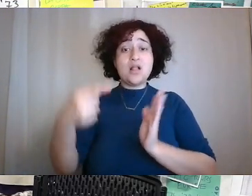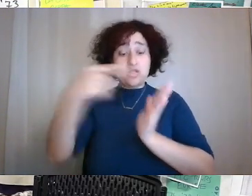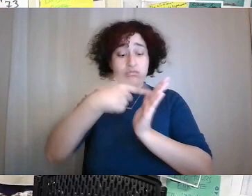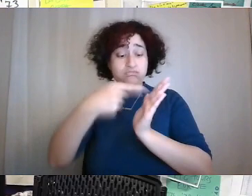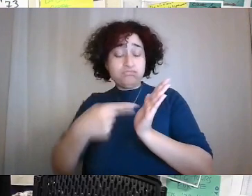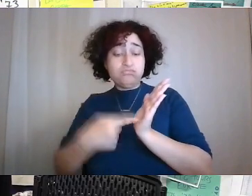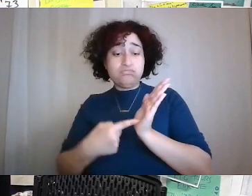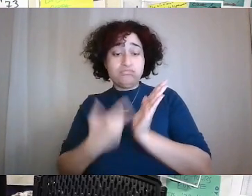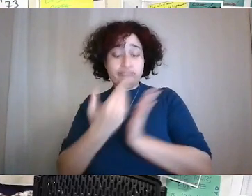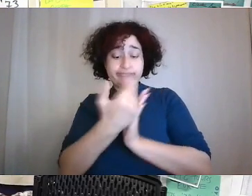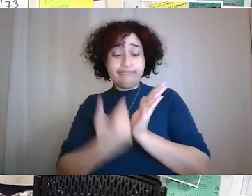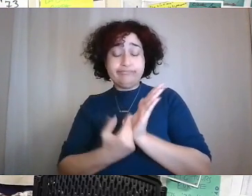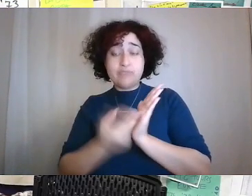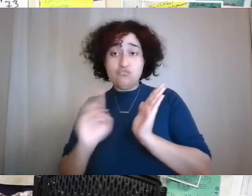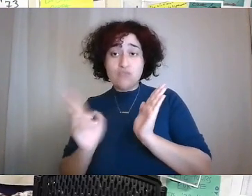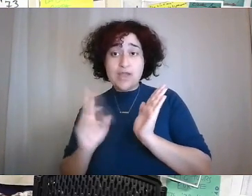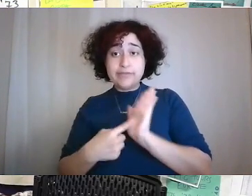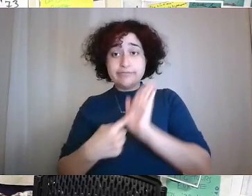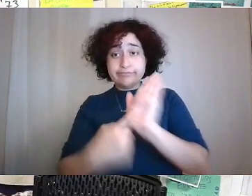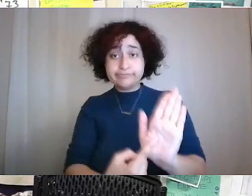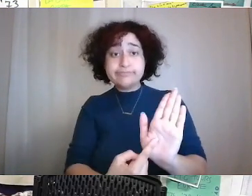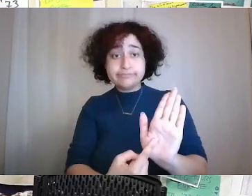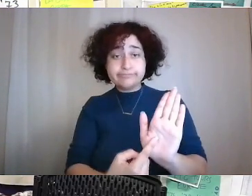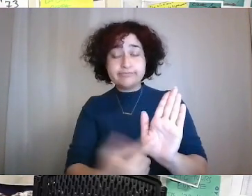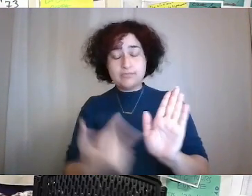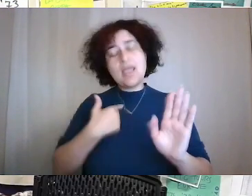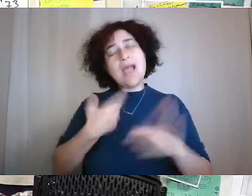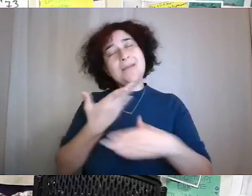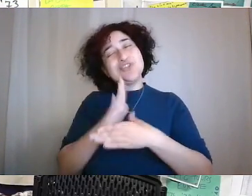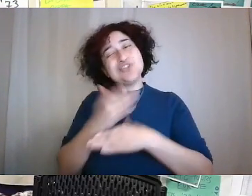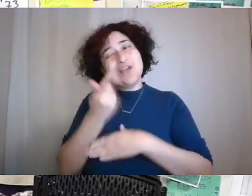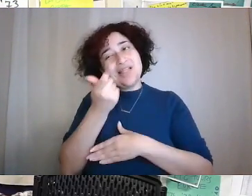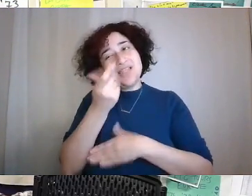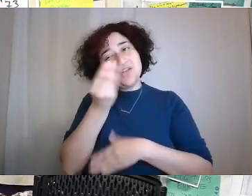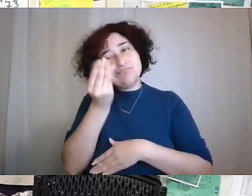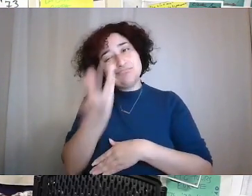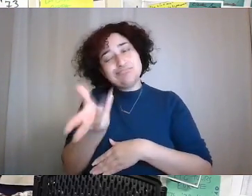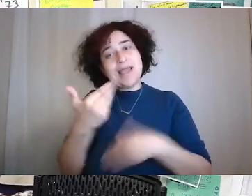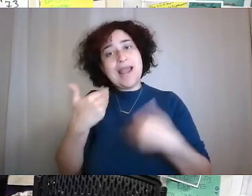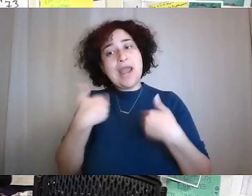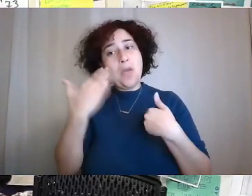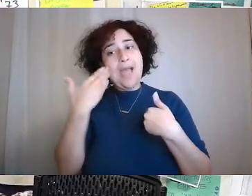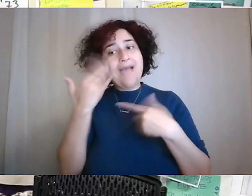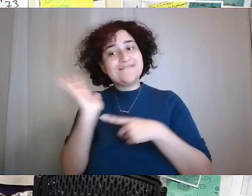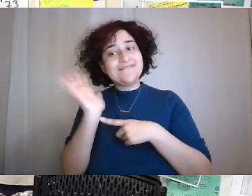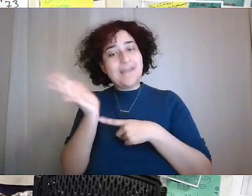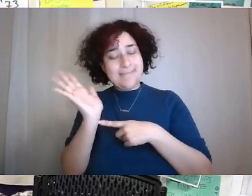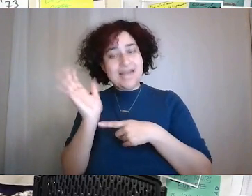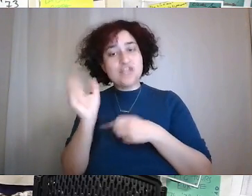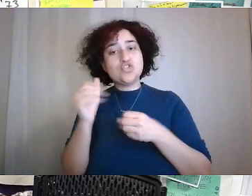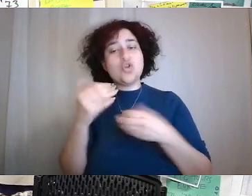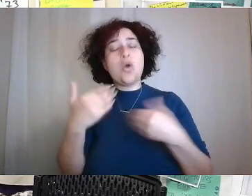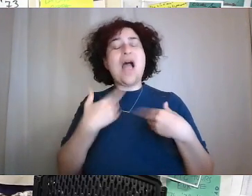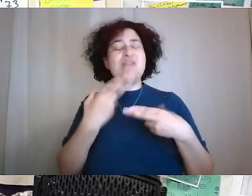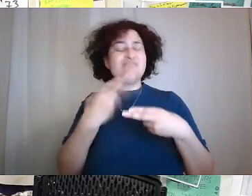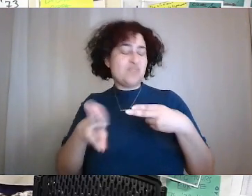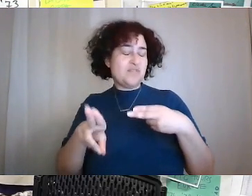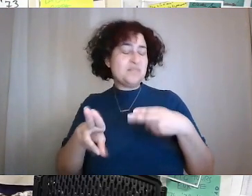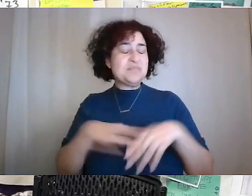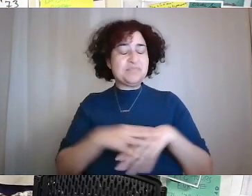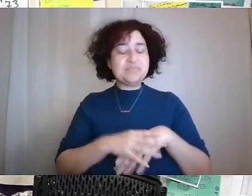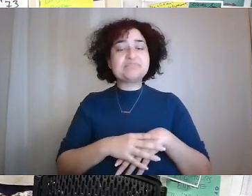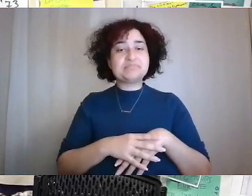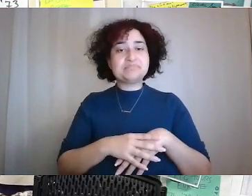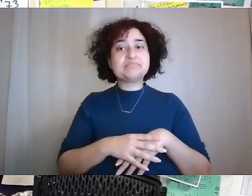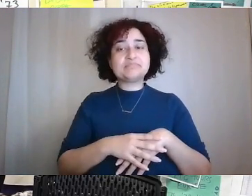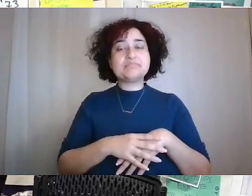I'm going to share a little something. And I know I have 5 minutes, so I'm going to be brief. There's a piece I read